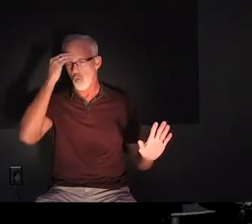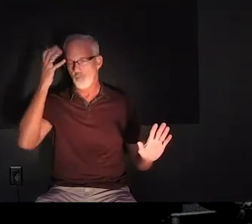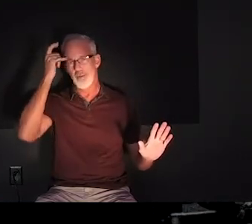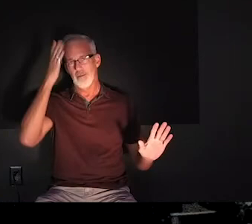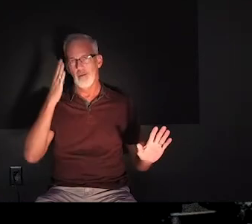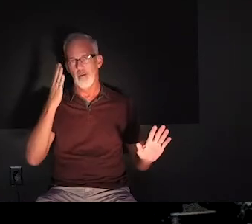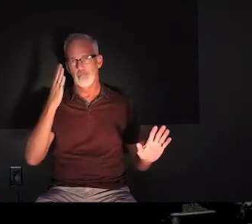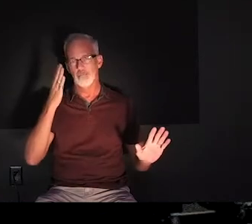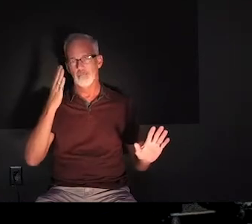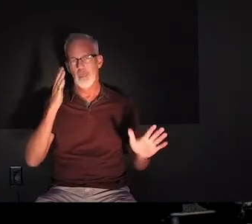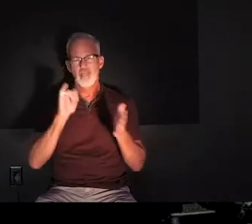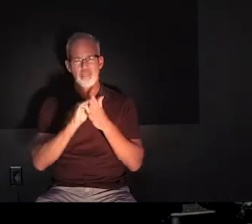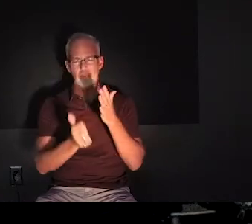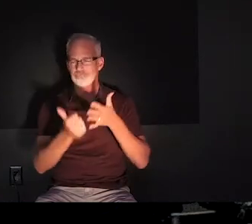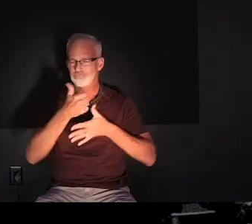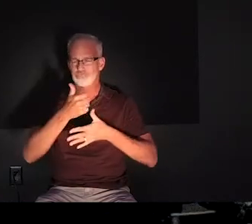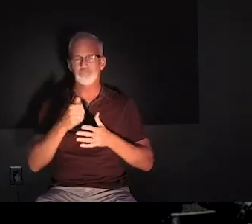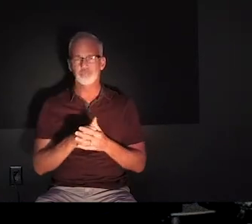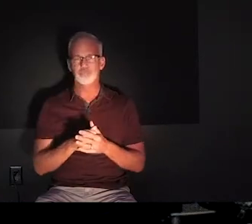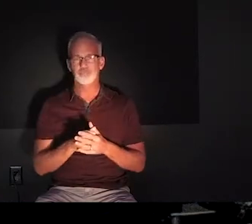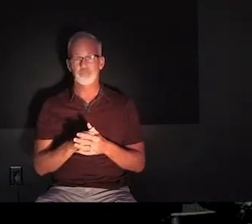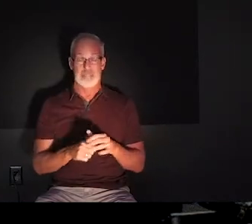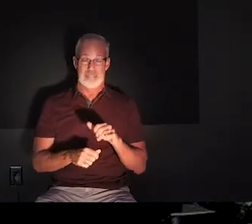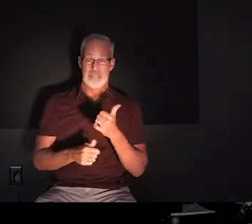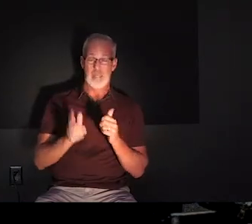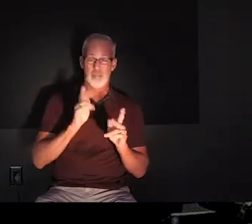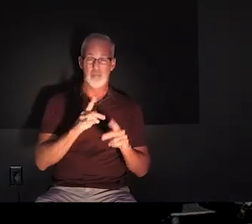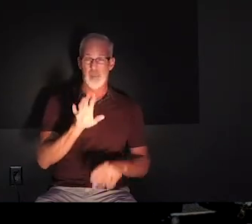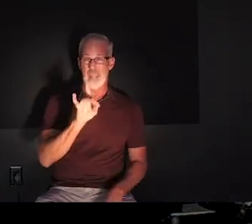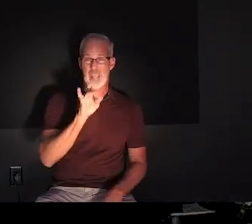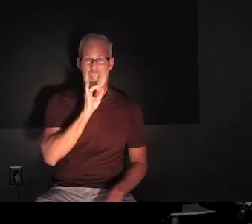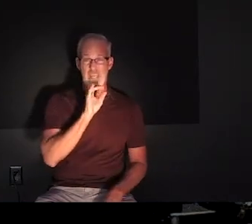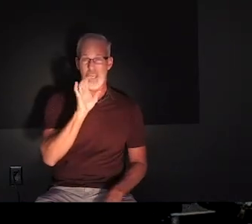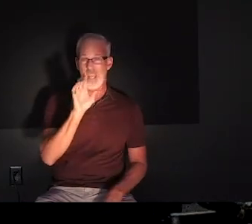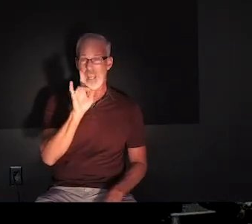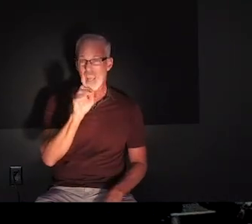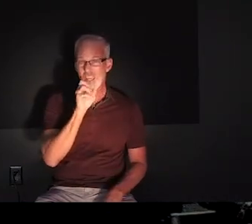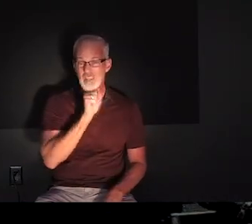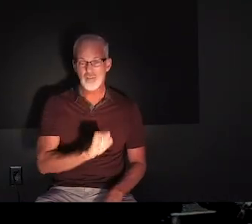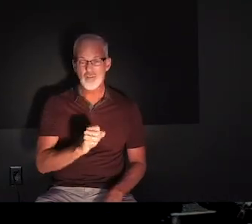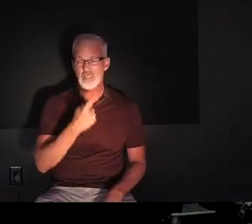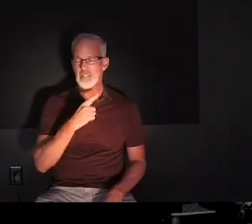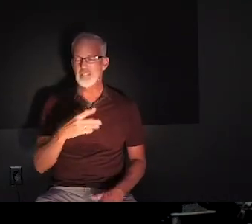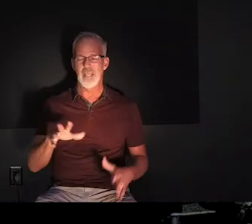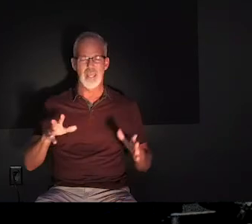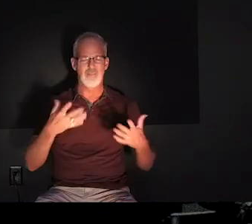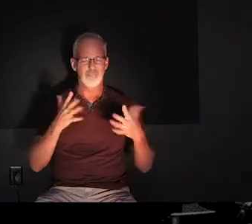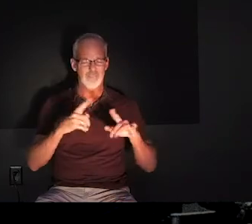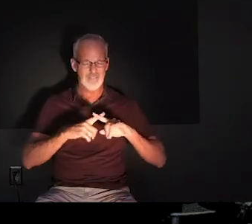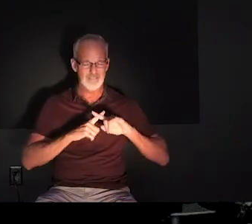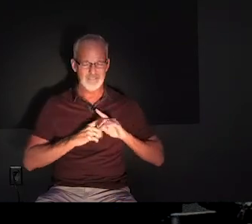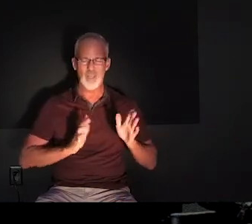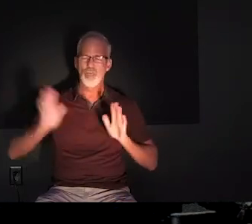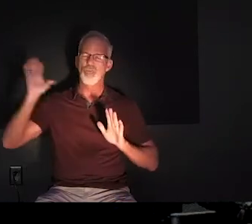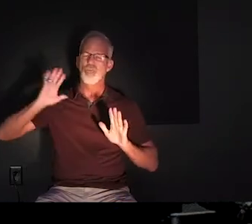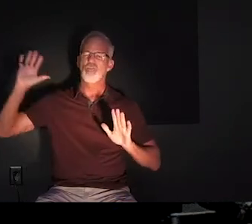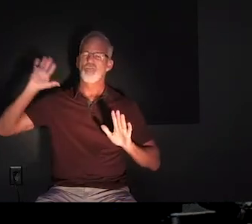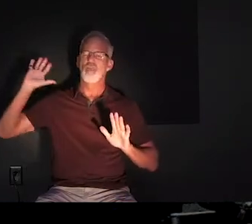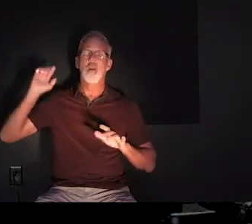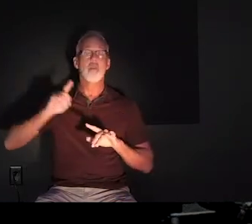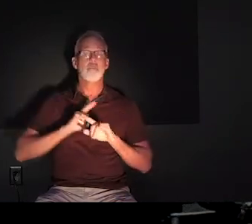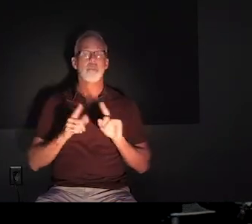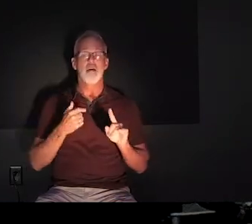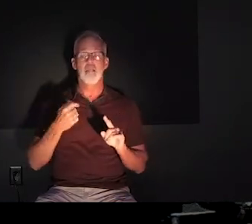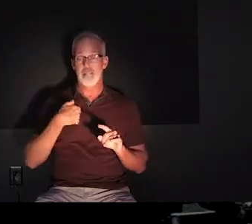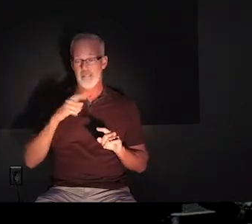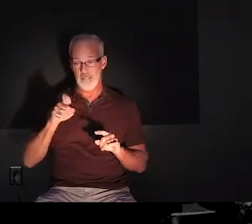do. I've had some people in their 80s that say, you know what? I accepted the Lord a long time ago, but I need to be